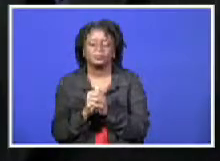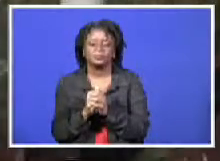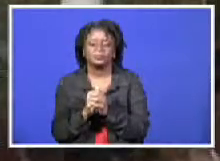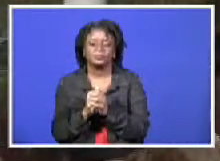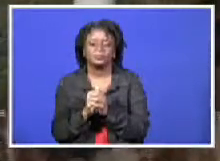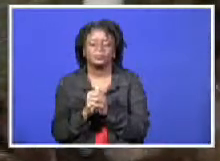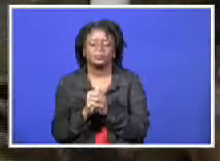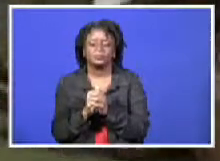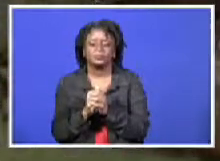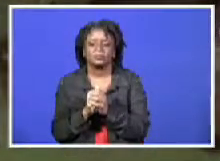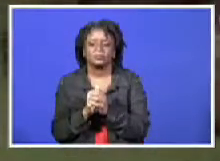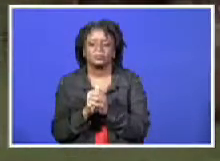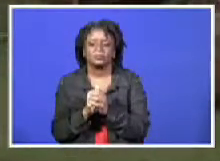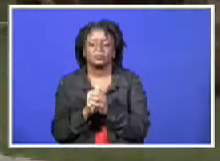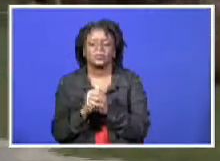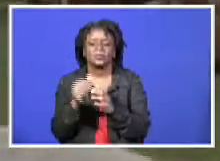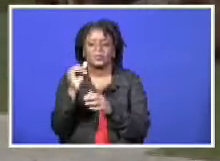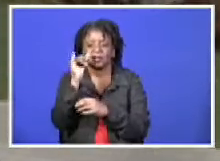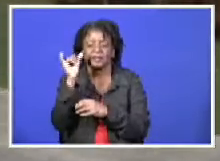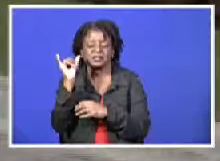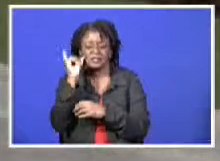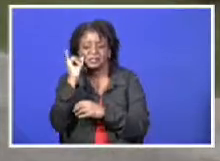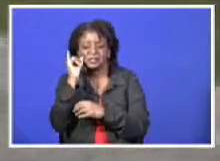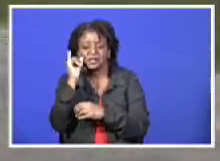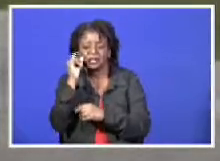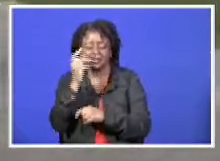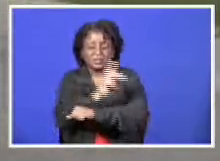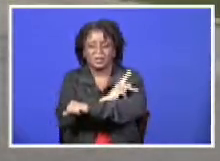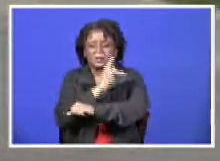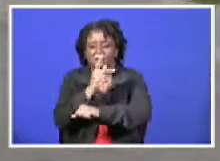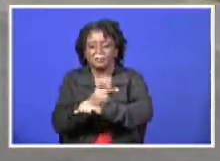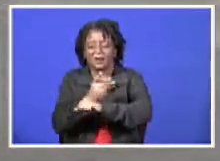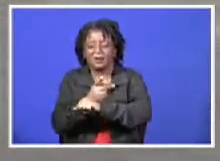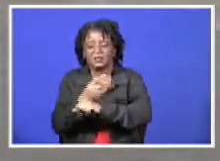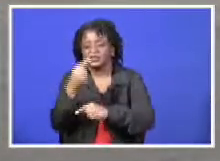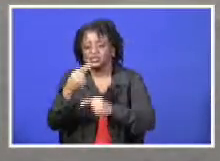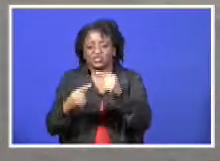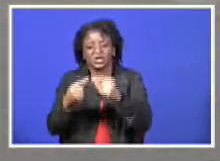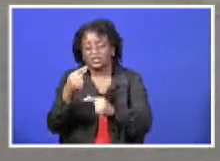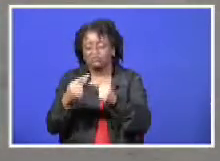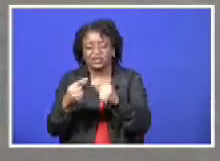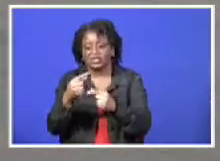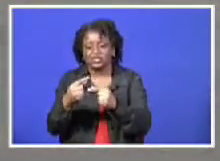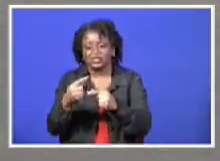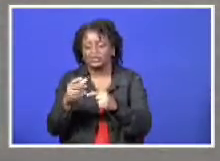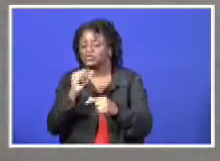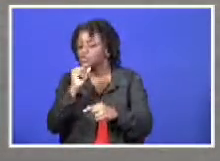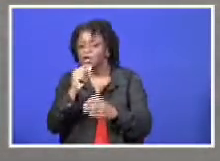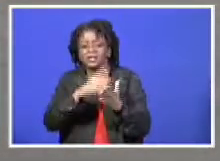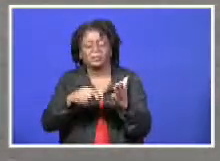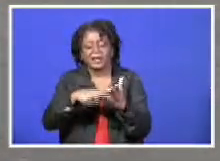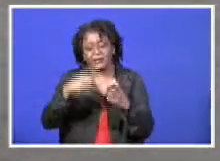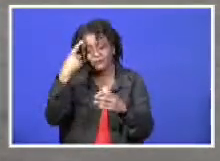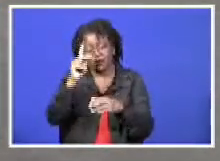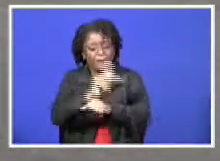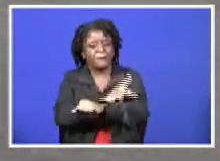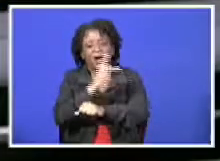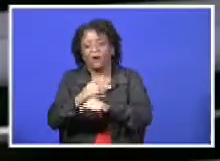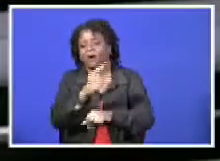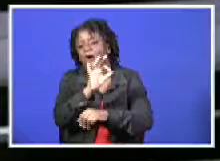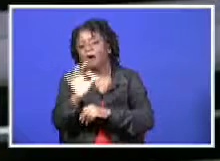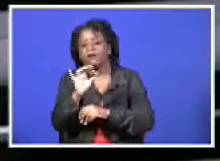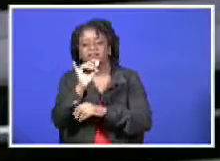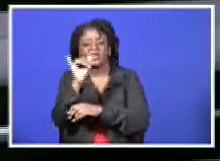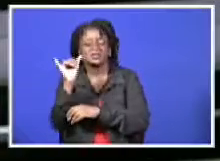say generation issues were not to blame for a major power outage yesterday. The company held a press conference this morning explaining